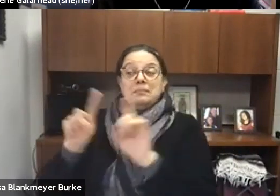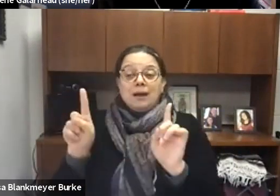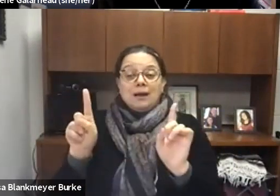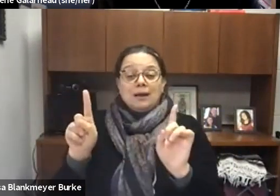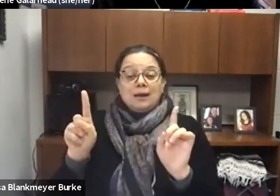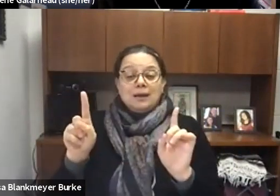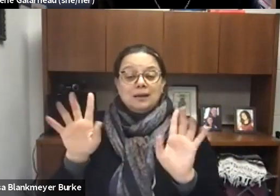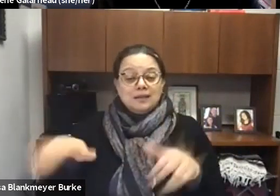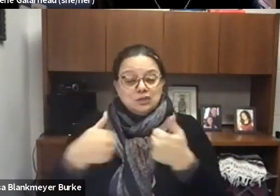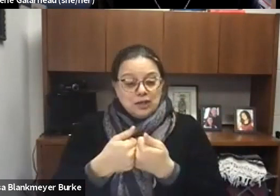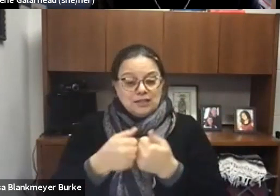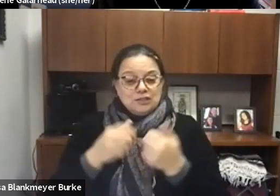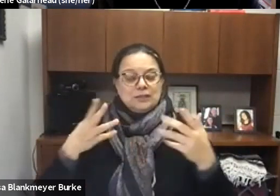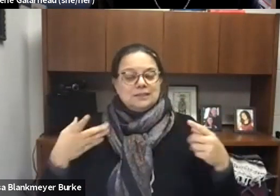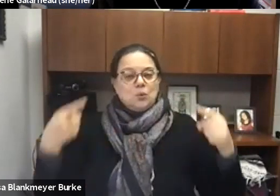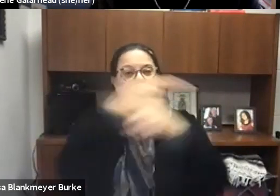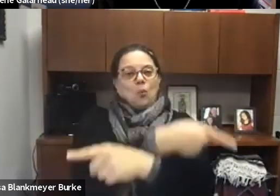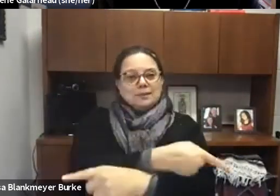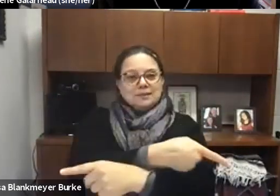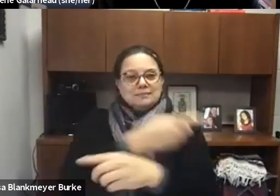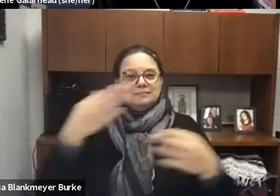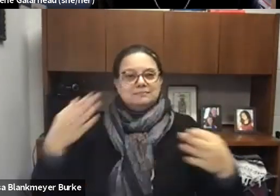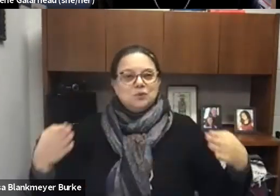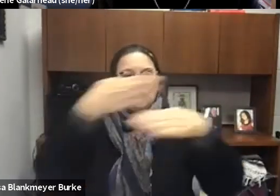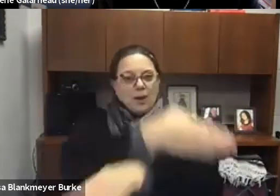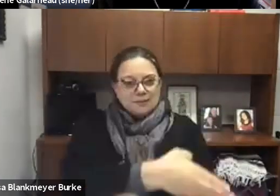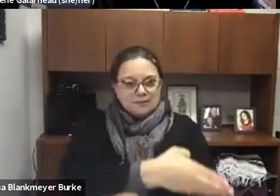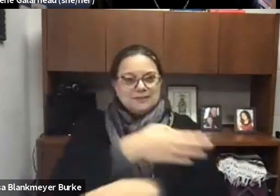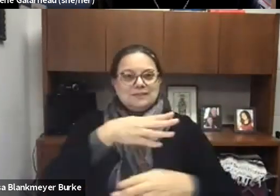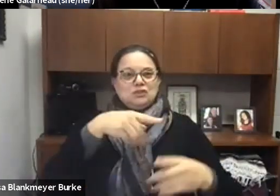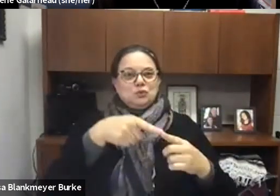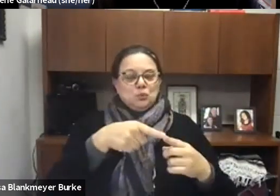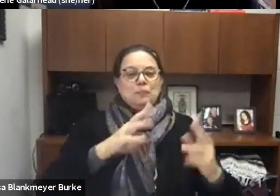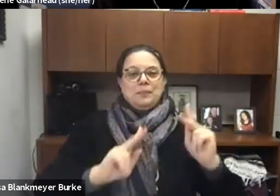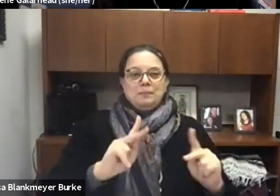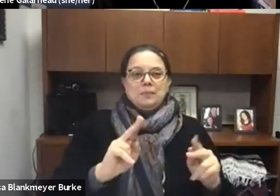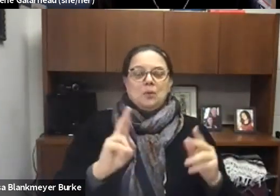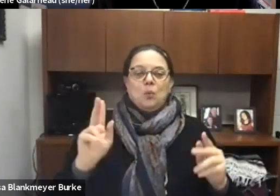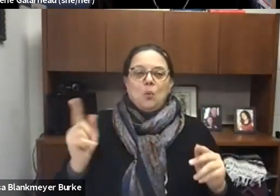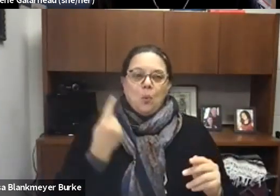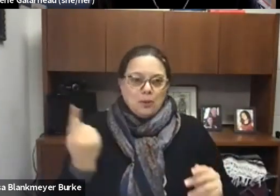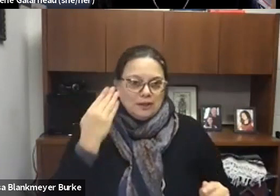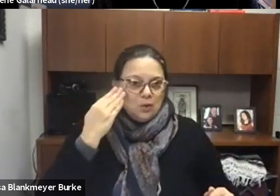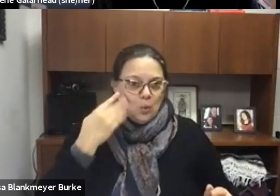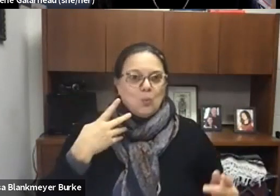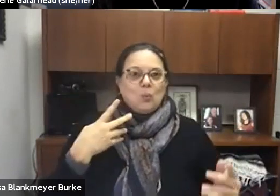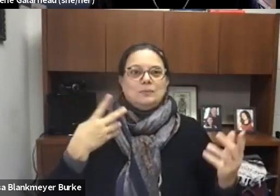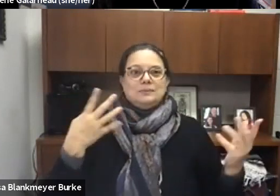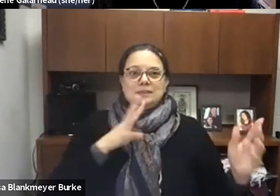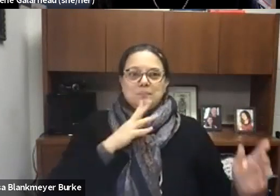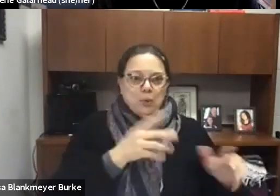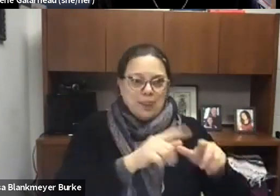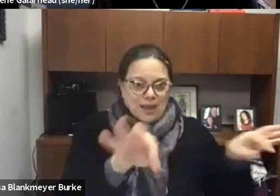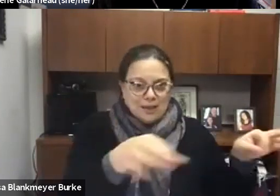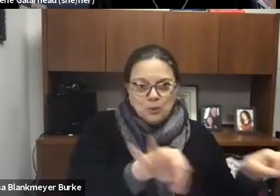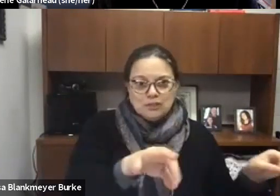with each other, but a challenge is crossing boundaries sometimes, where people